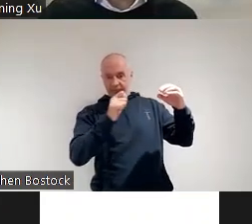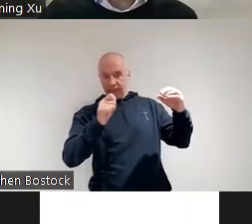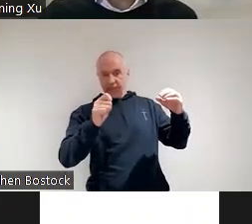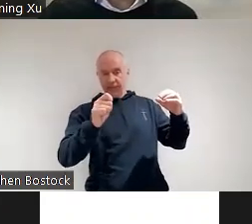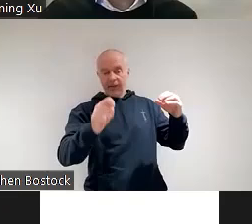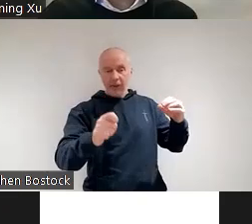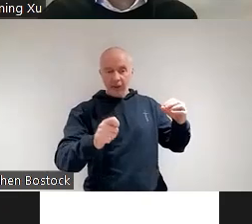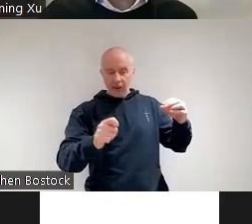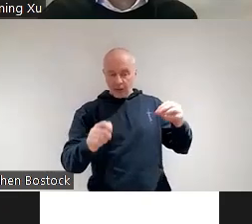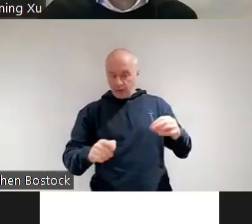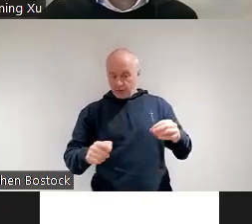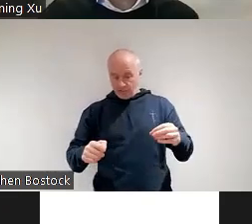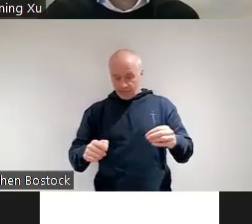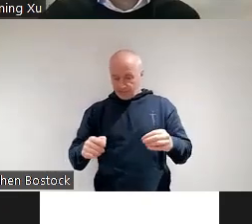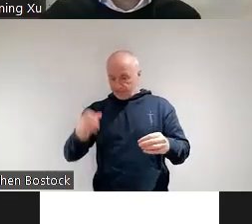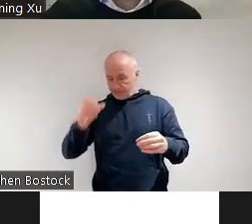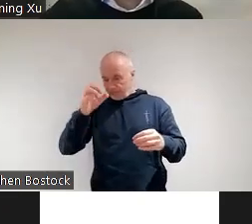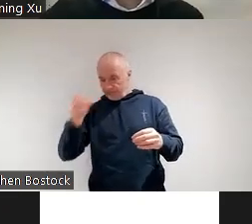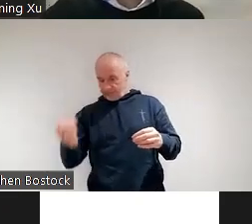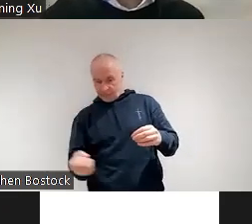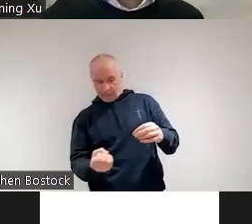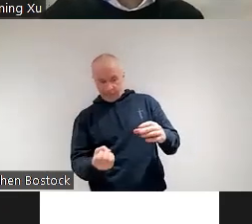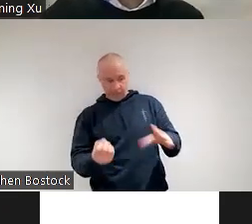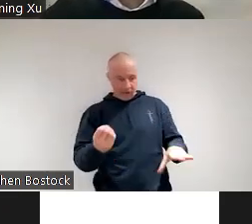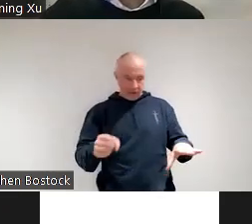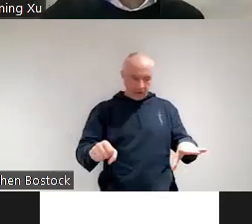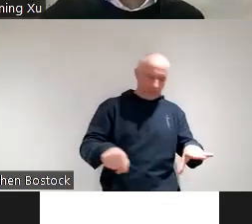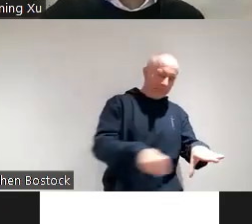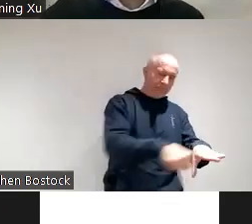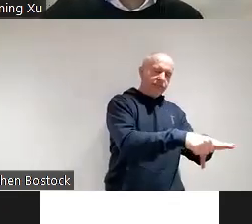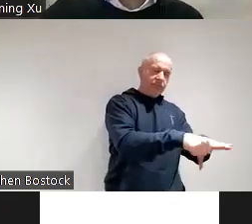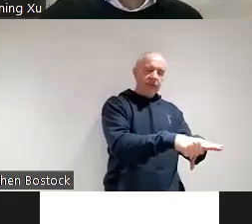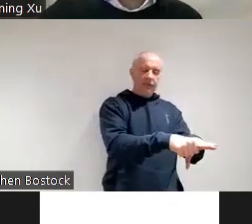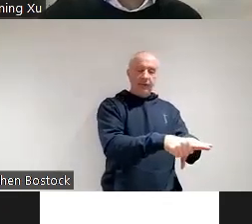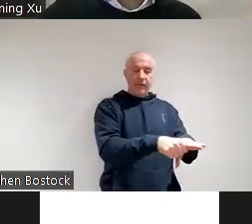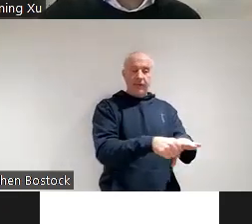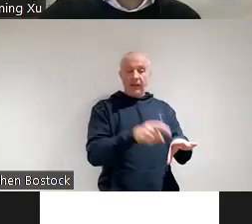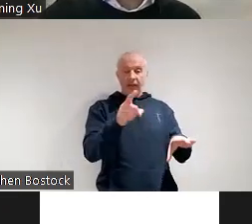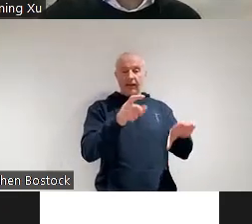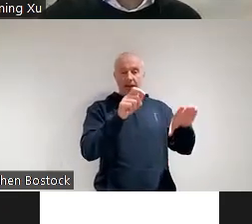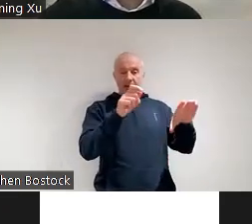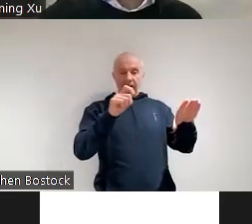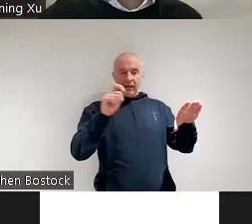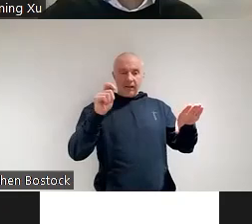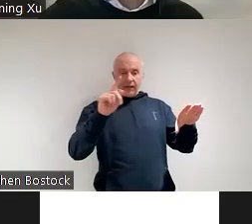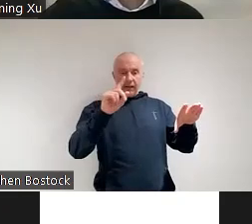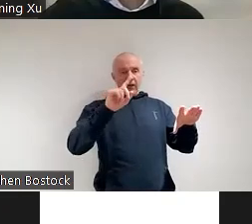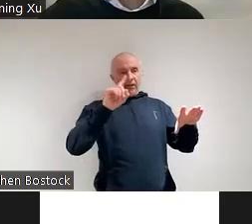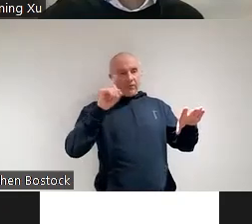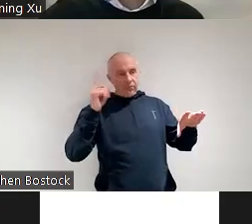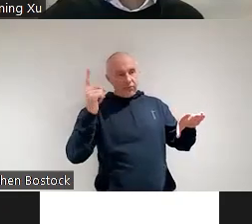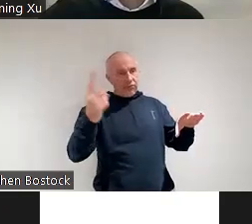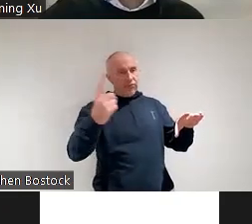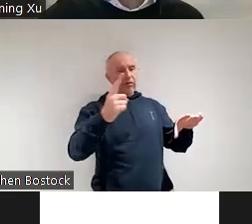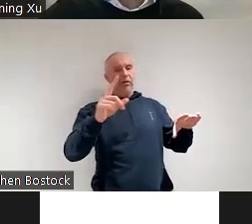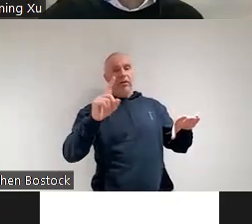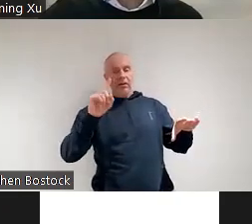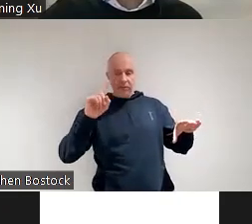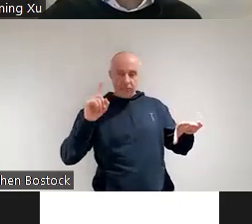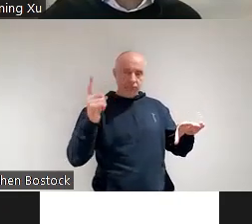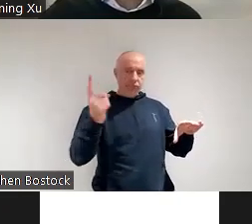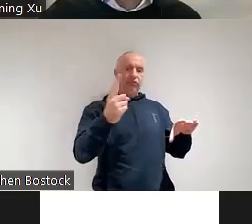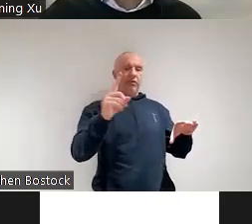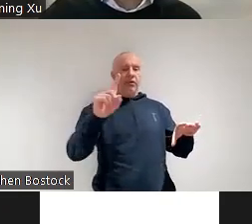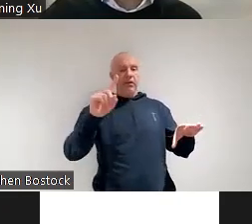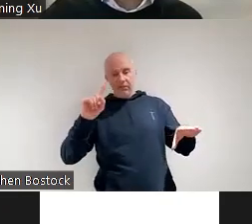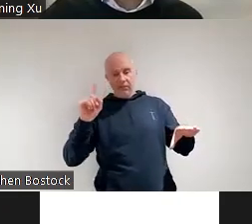into their car if the car is a little bit away from the charger. So that swing arm can be constantly used. So this test basically is to check after, let's